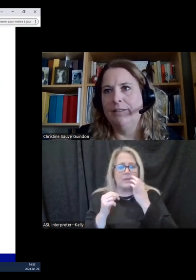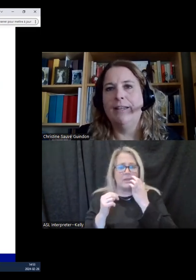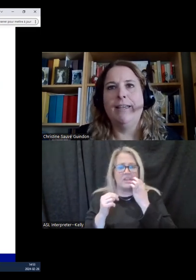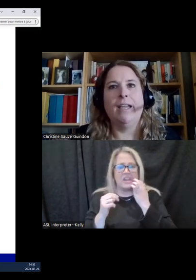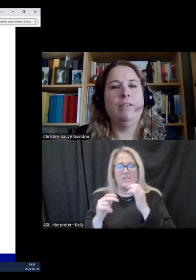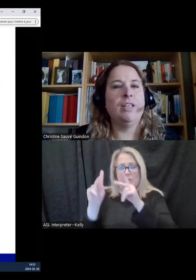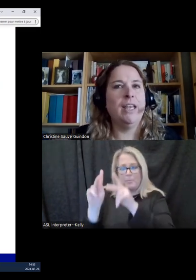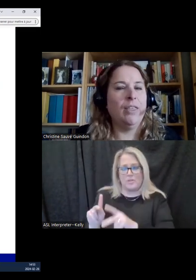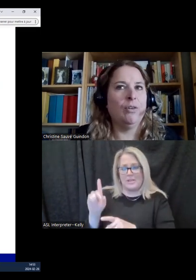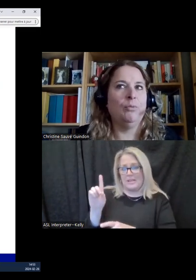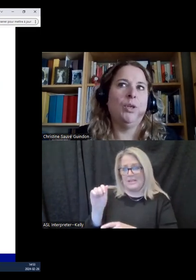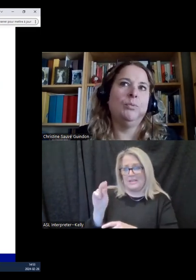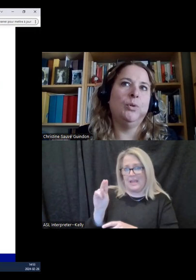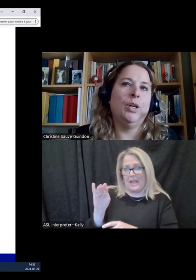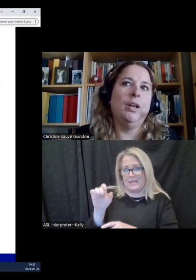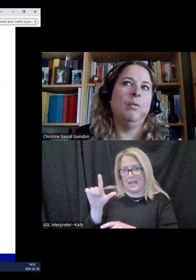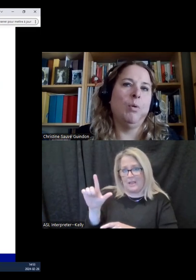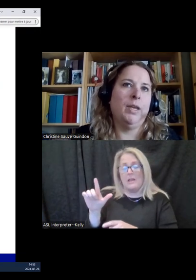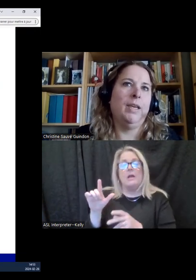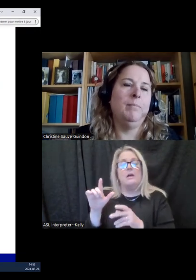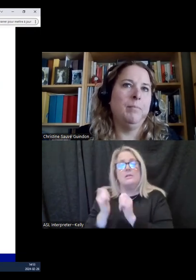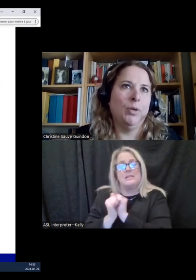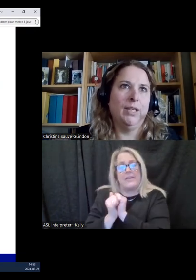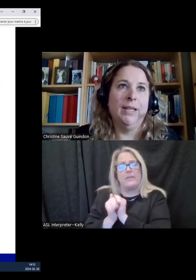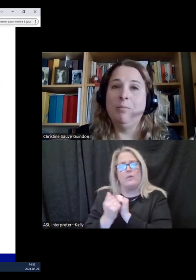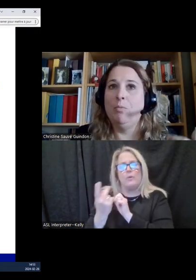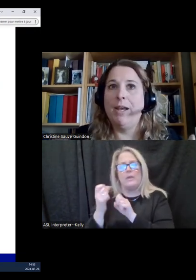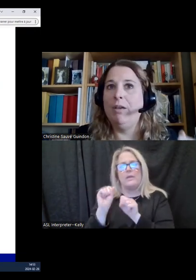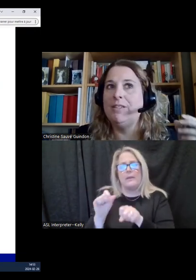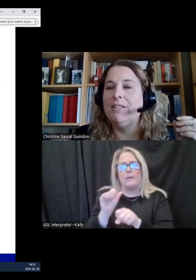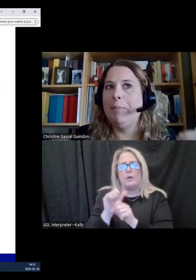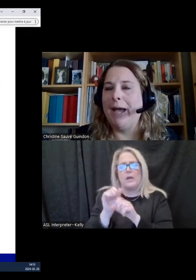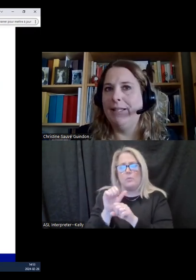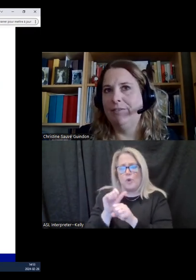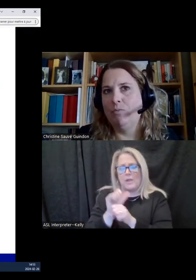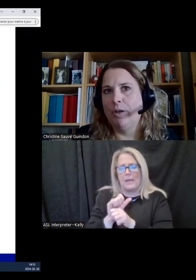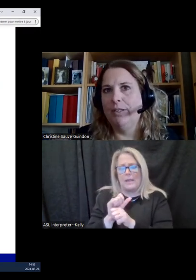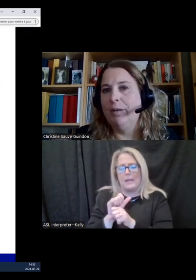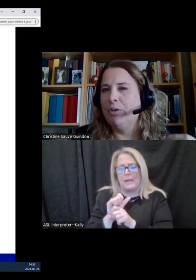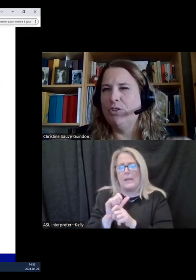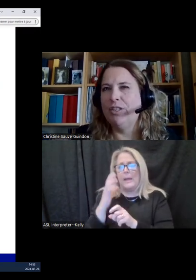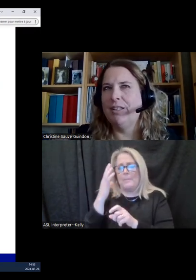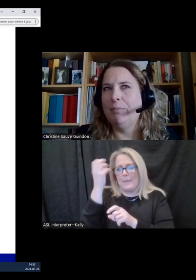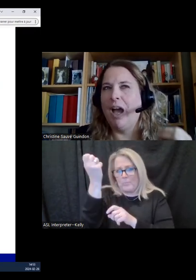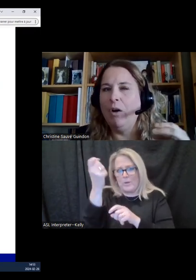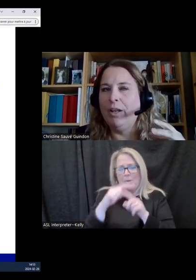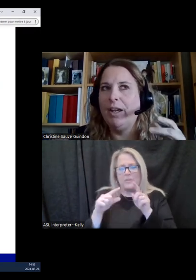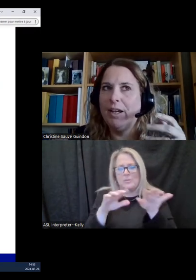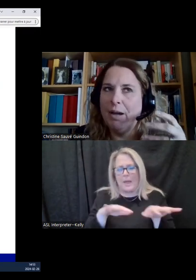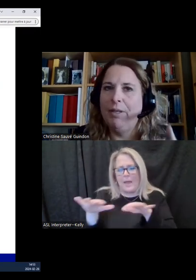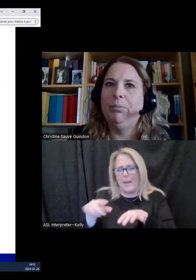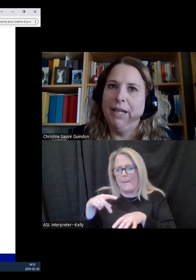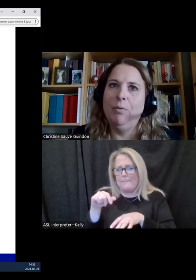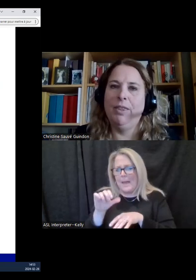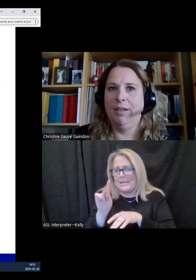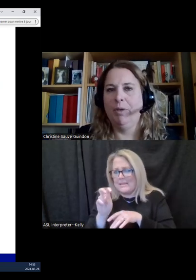Danielle. And together we can work on working memory. But right now this is a passive one, but there's still something. How could I